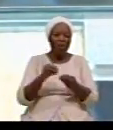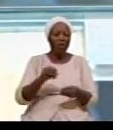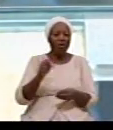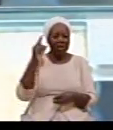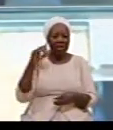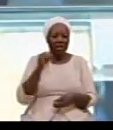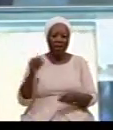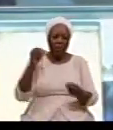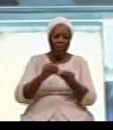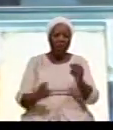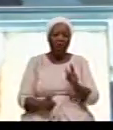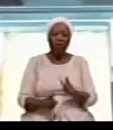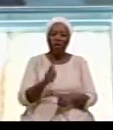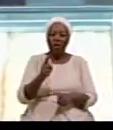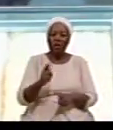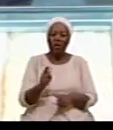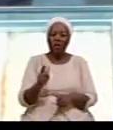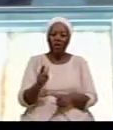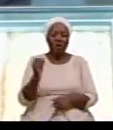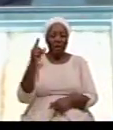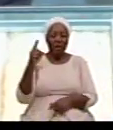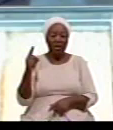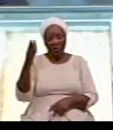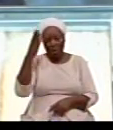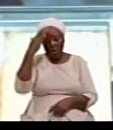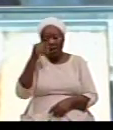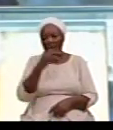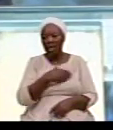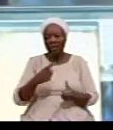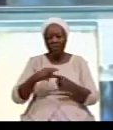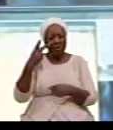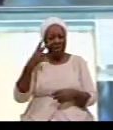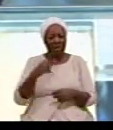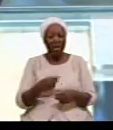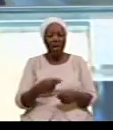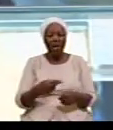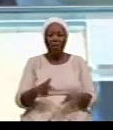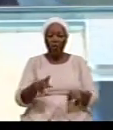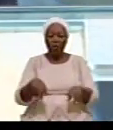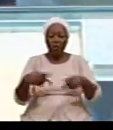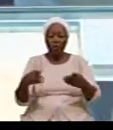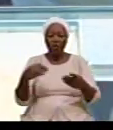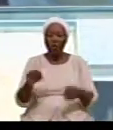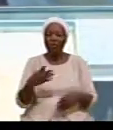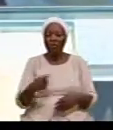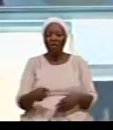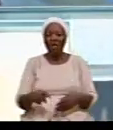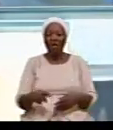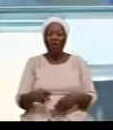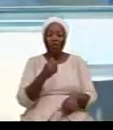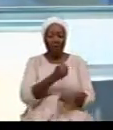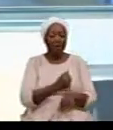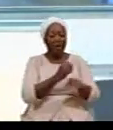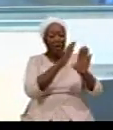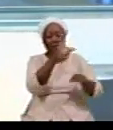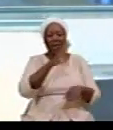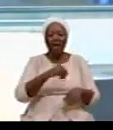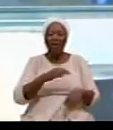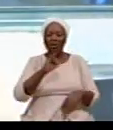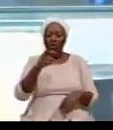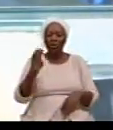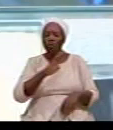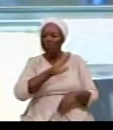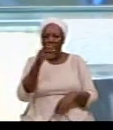And we see Calvary, and we see the provision of Calvary. And Job never saw anything like that, and yet he